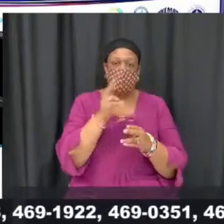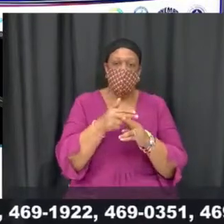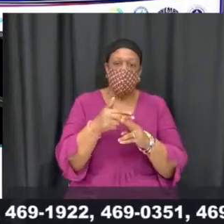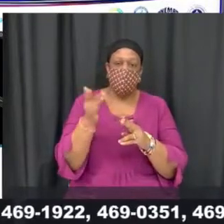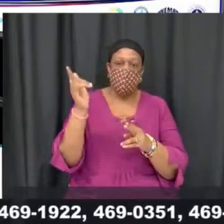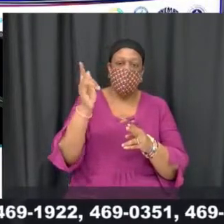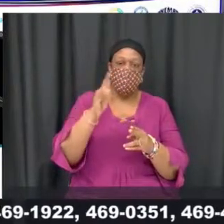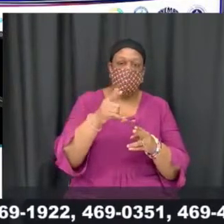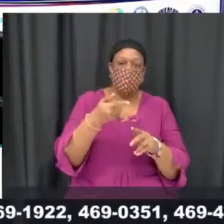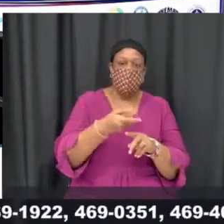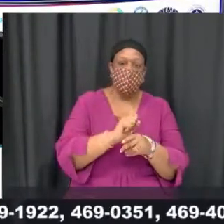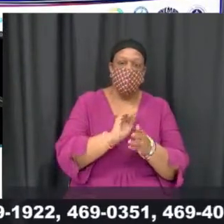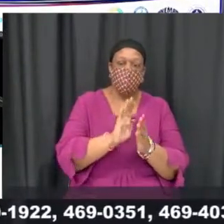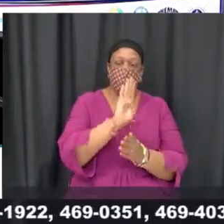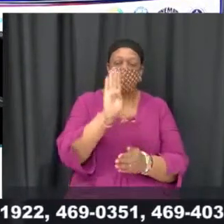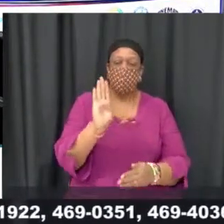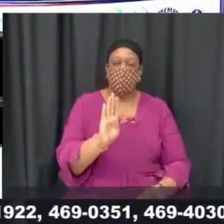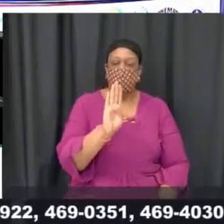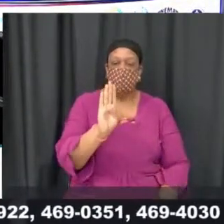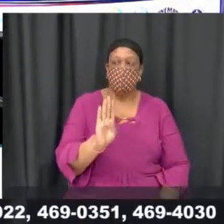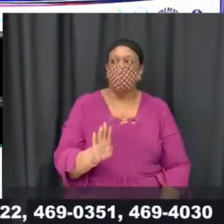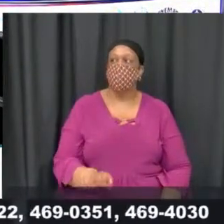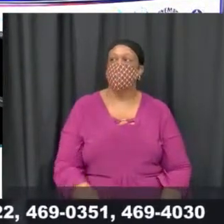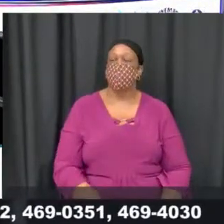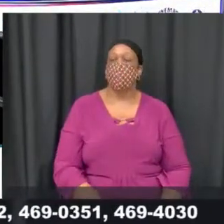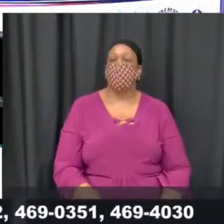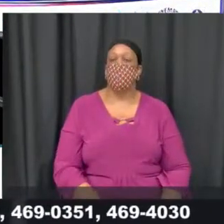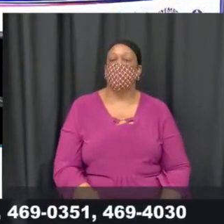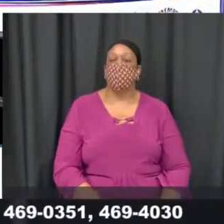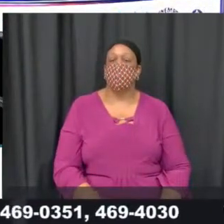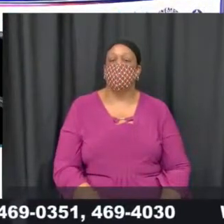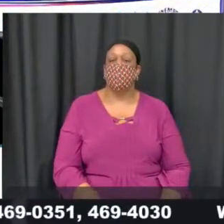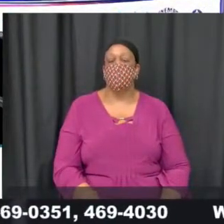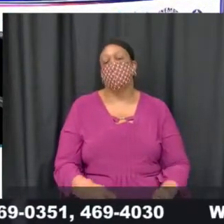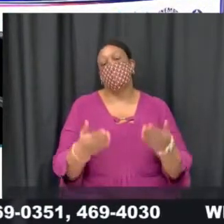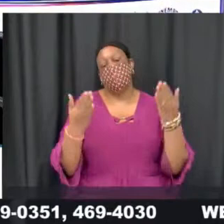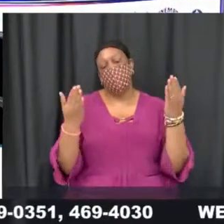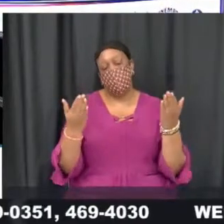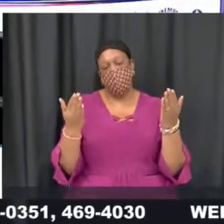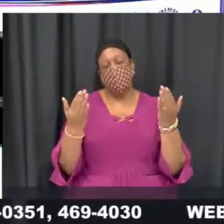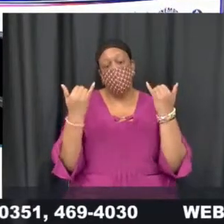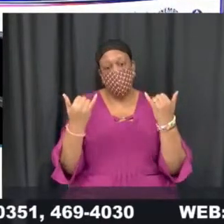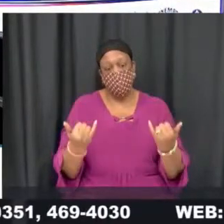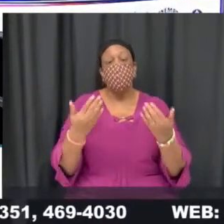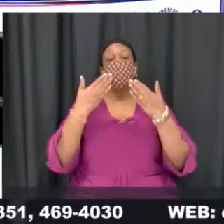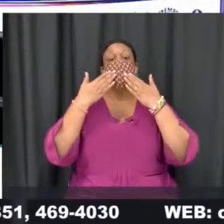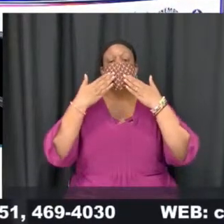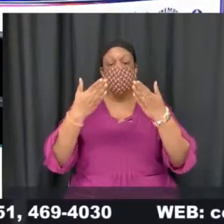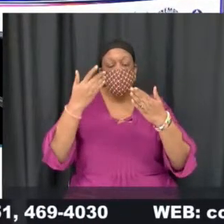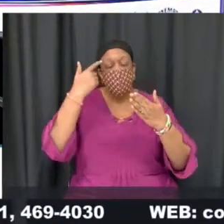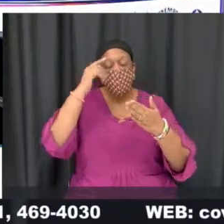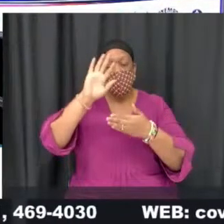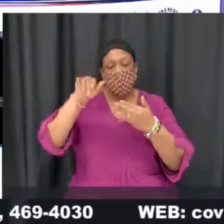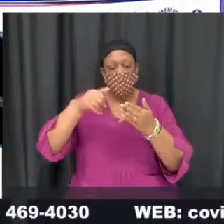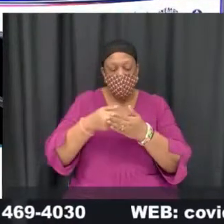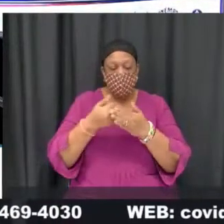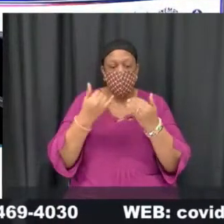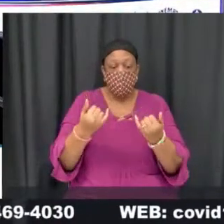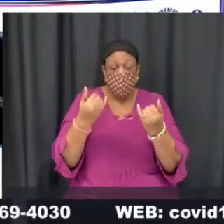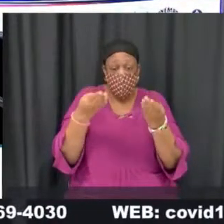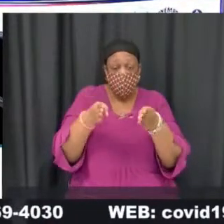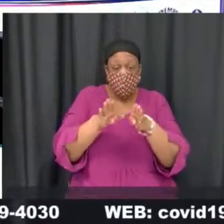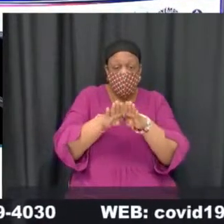want to commend a number of key stakeholders who have assisted us in this regard: the Chamber of Industry